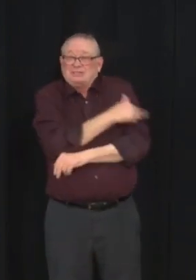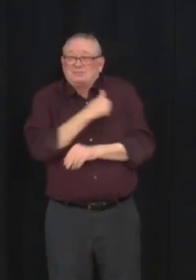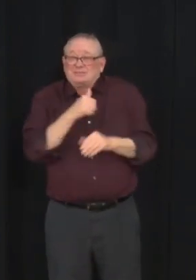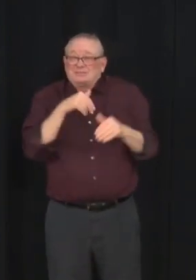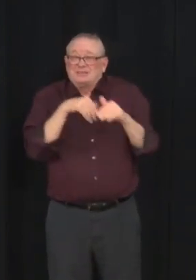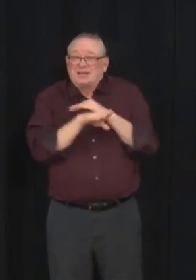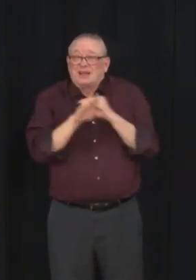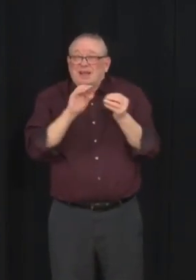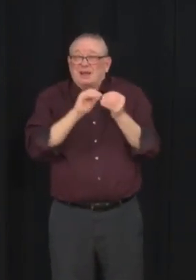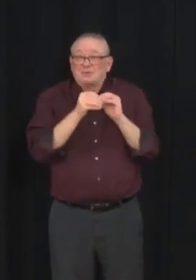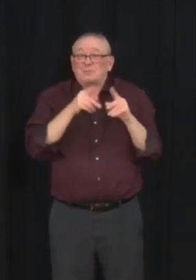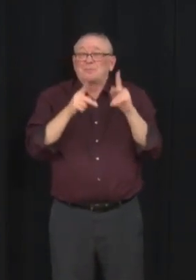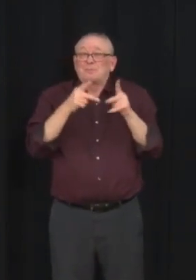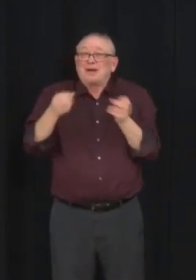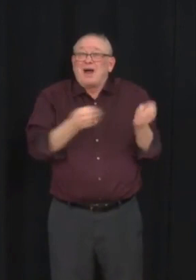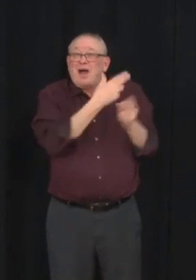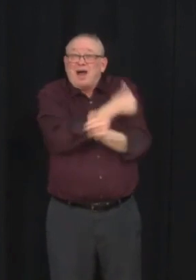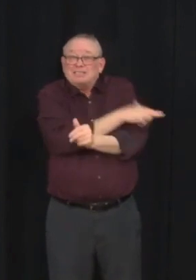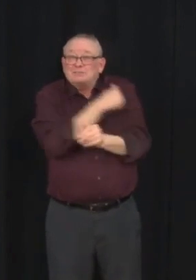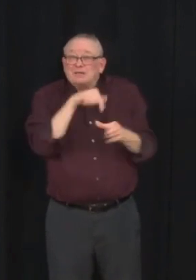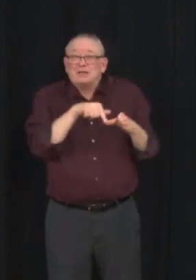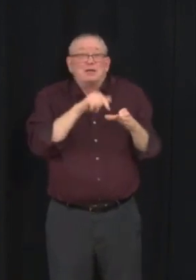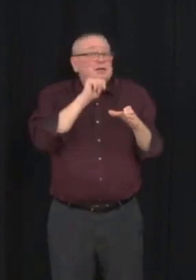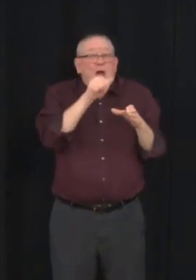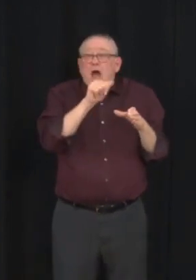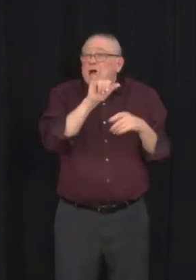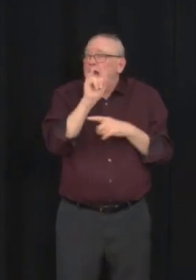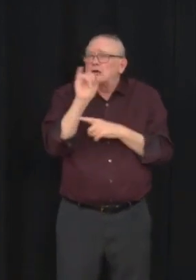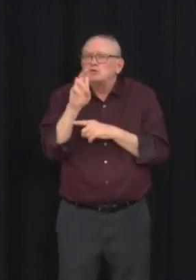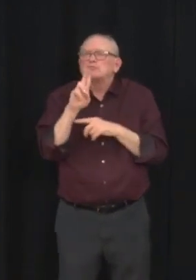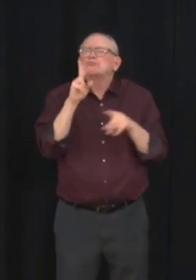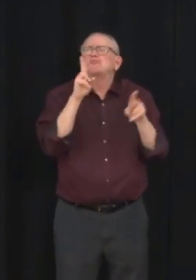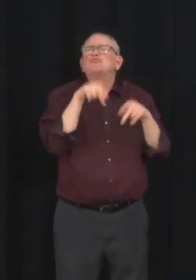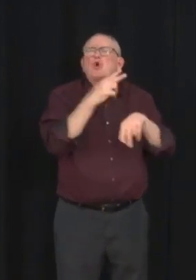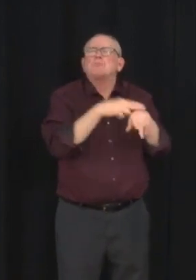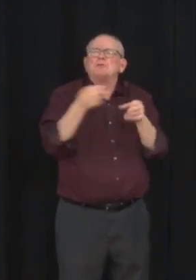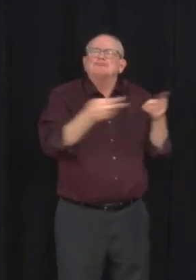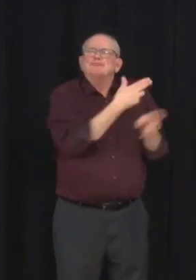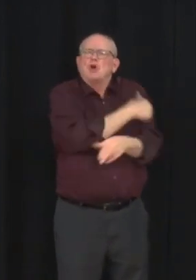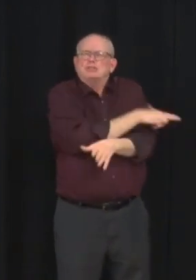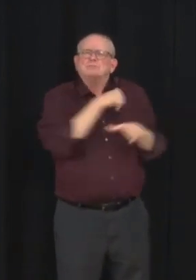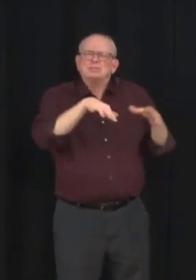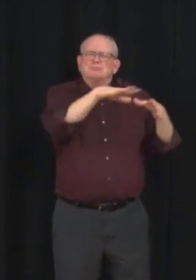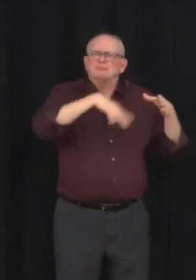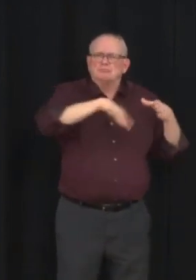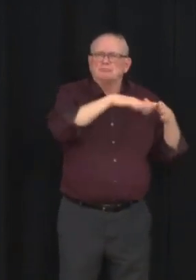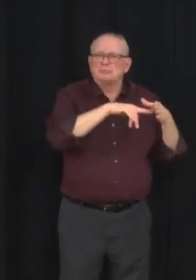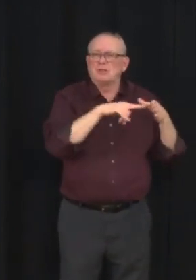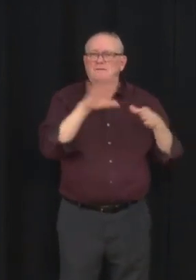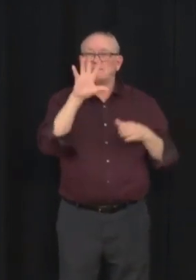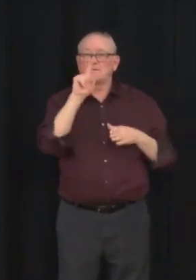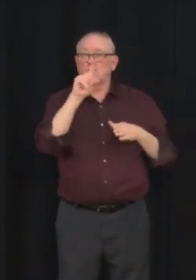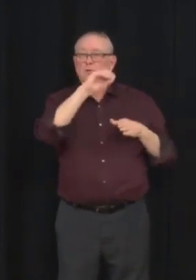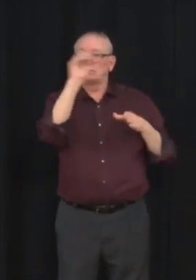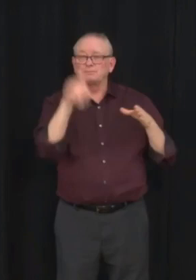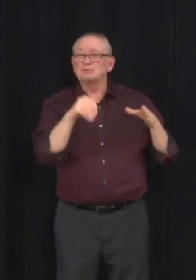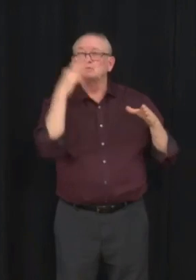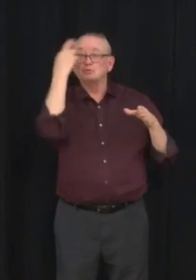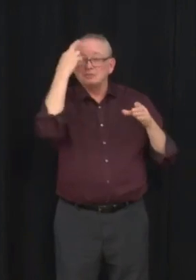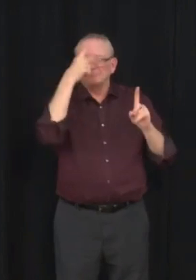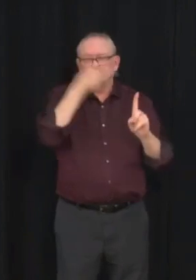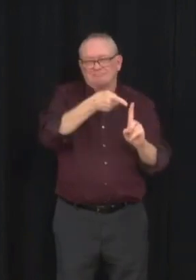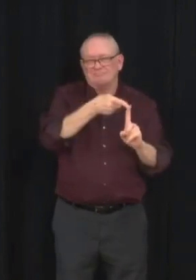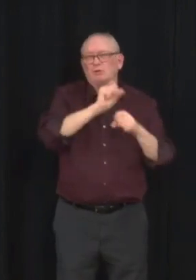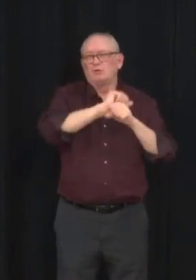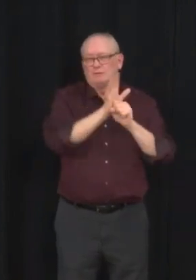new admissions to non-ICU spaces are due to COVID infection, and 49% are cases where the